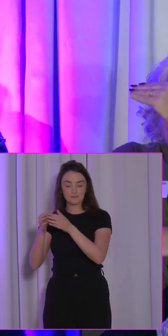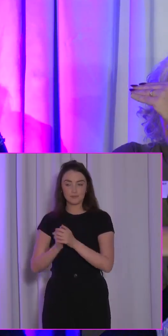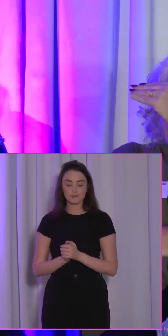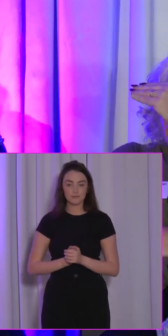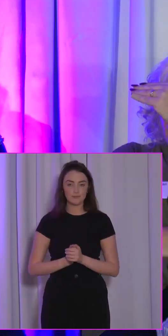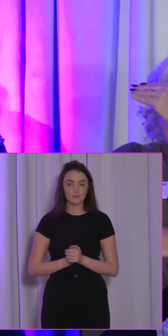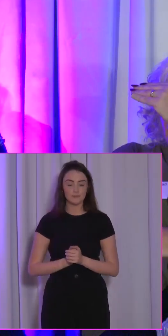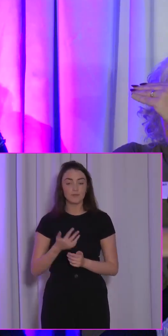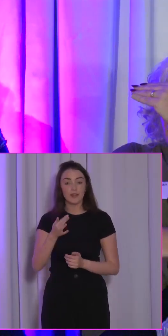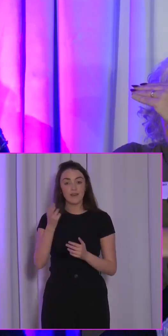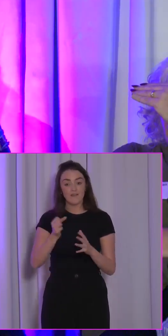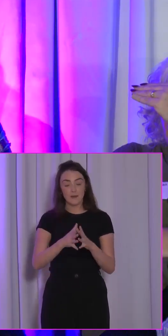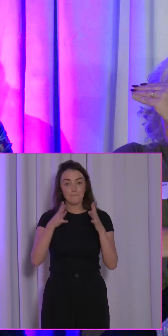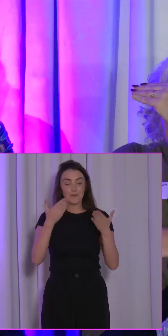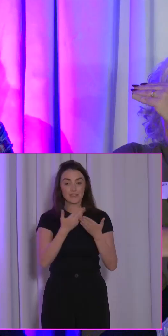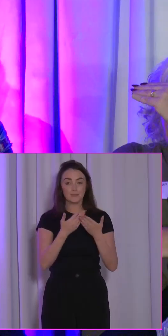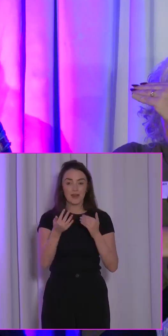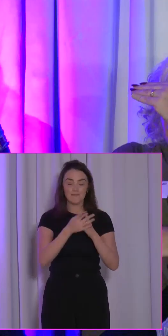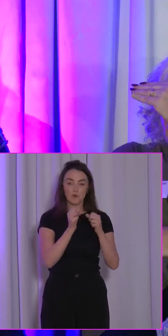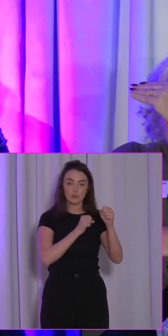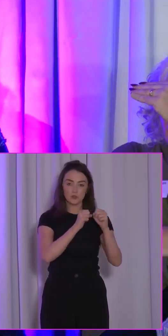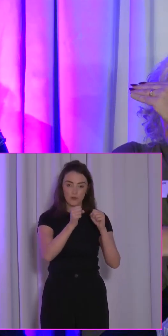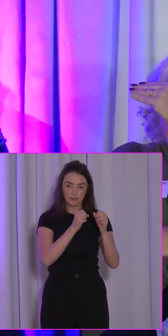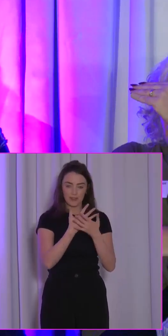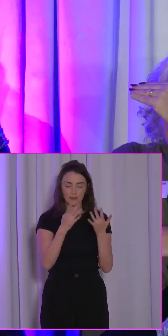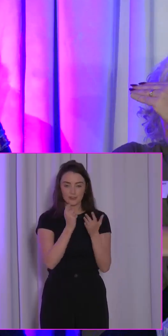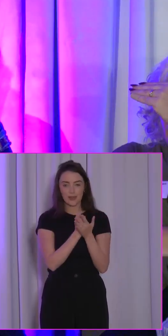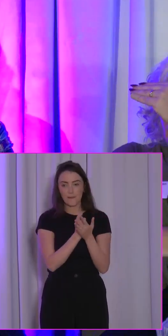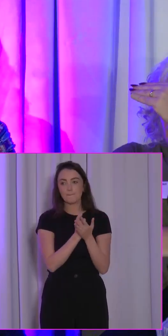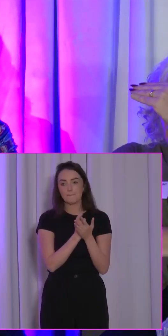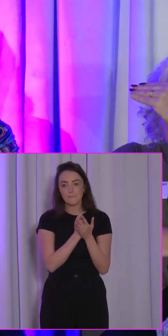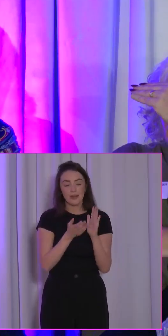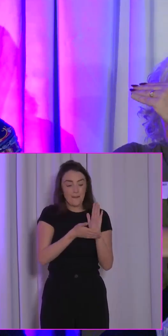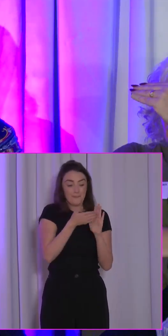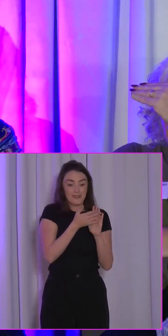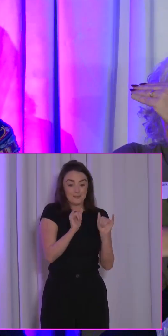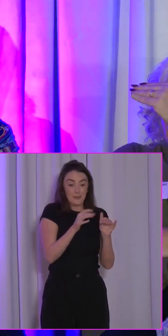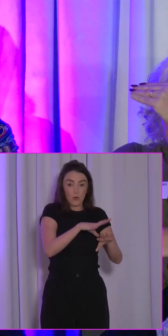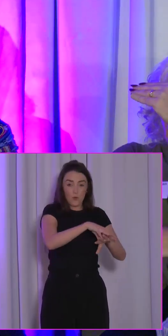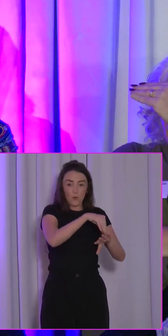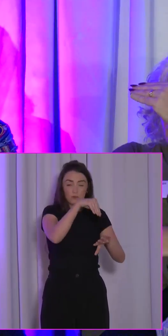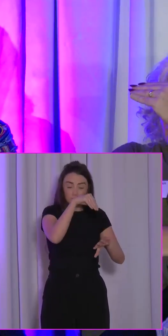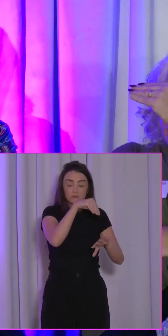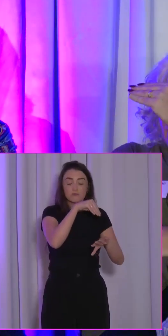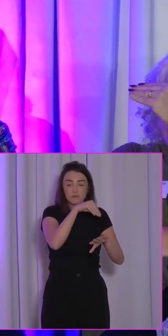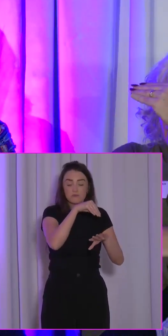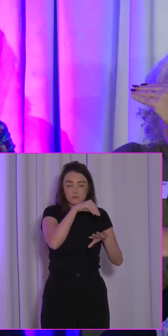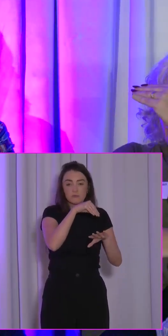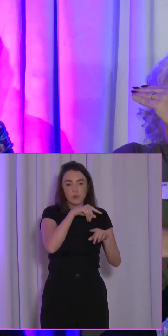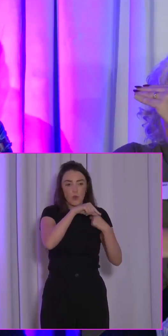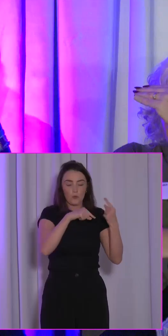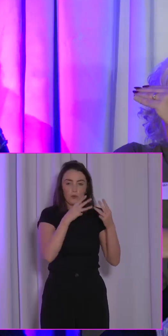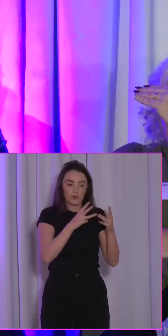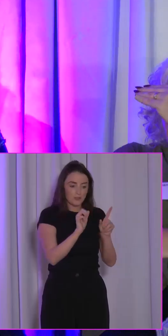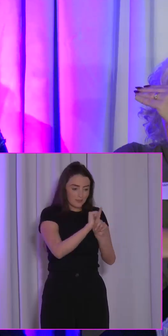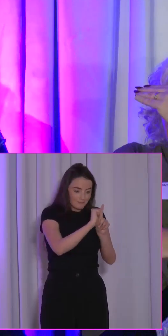have a large demand for a service. In a lot of cases, a lot of the buildings are quite old. We are trying to